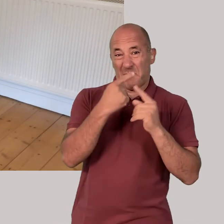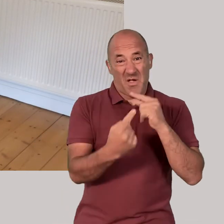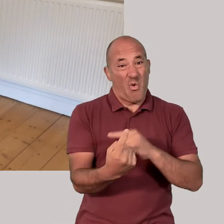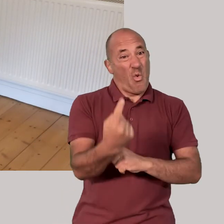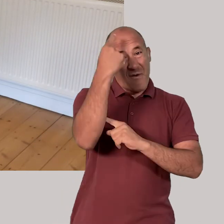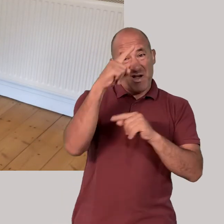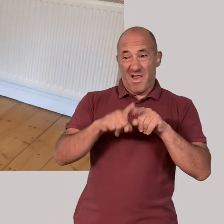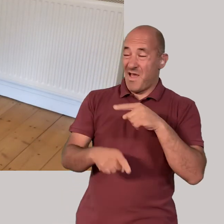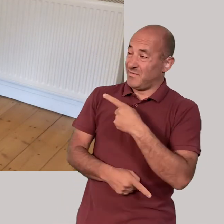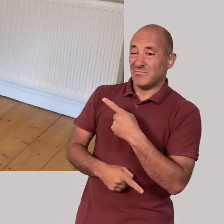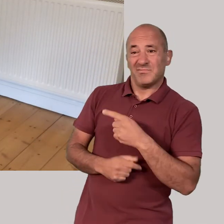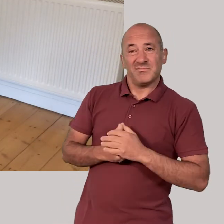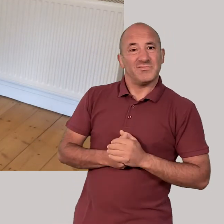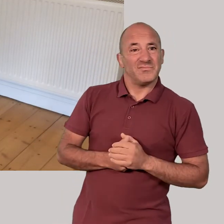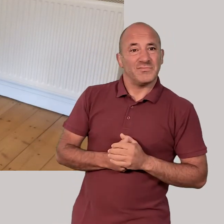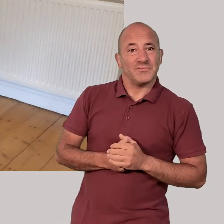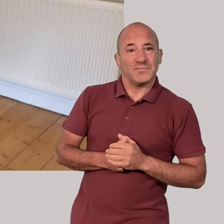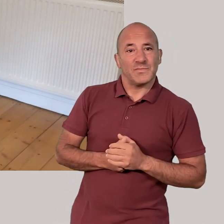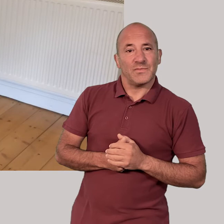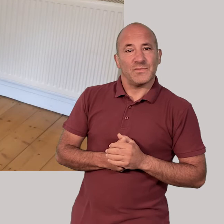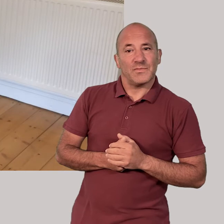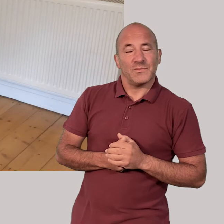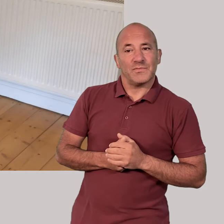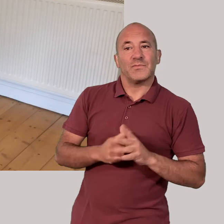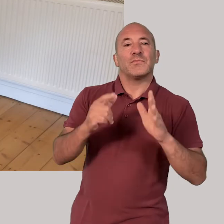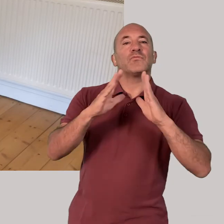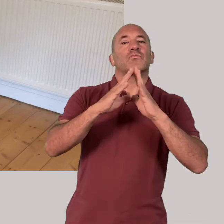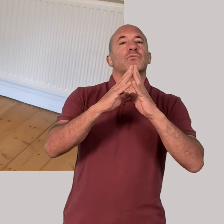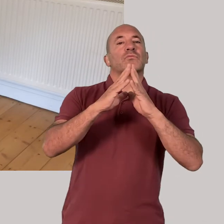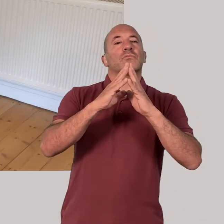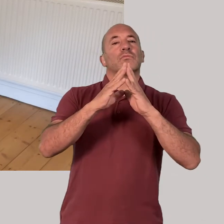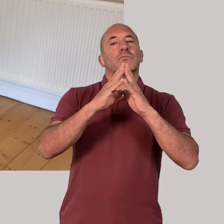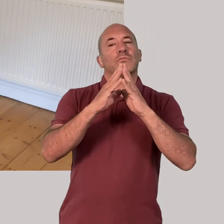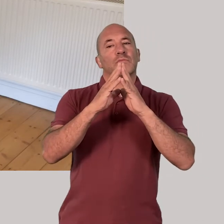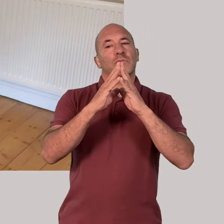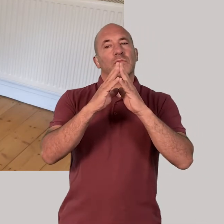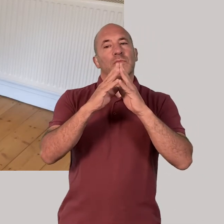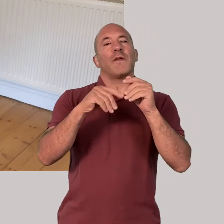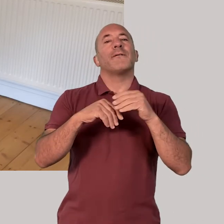Some of you might be able to go right overhead. And then relax your hands.